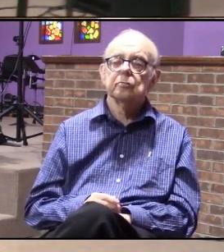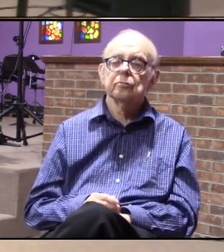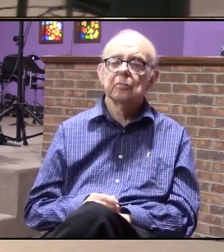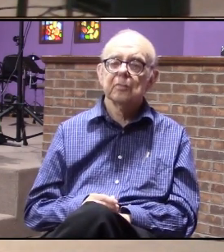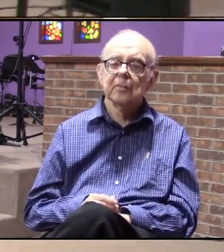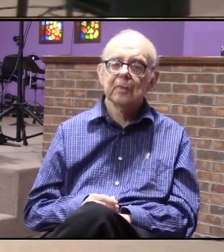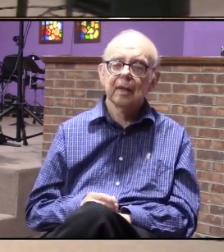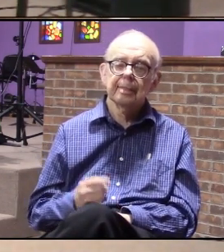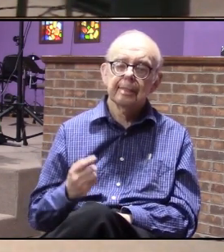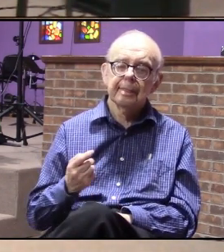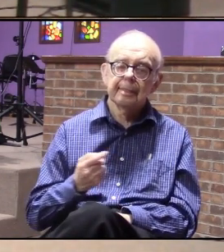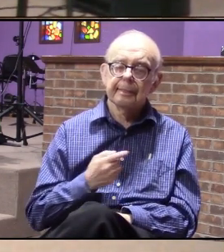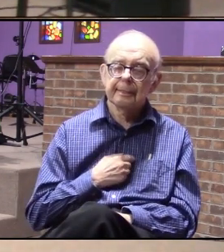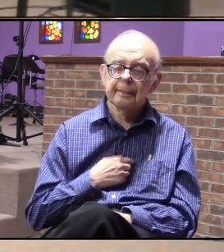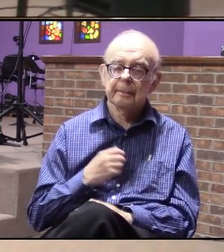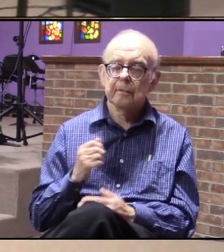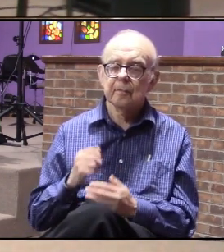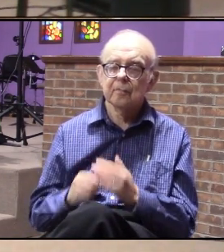We've hit this.